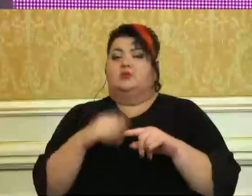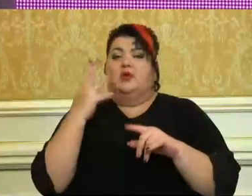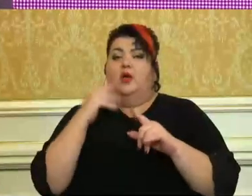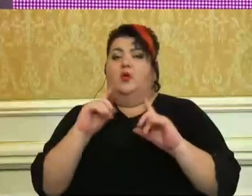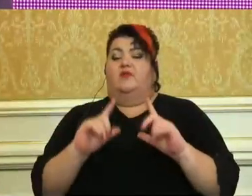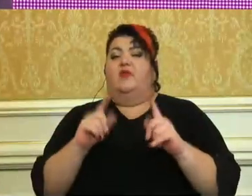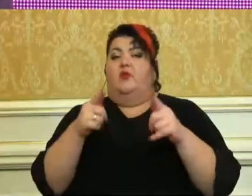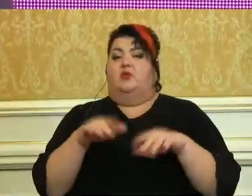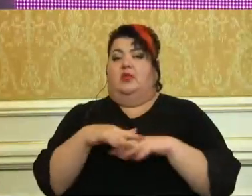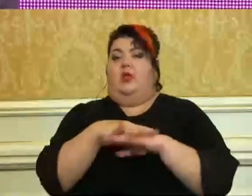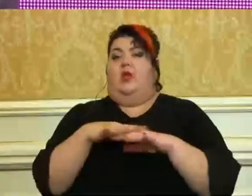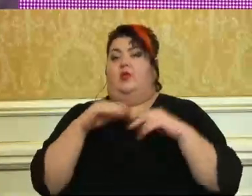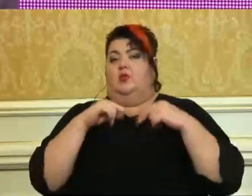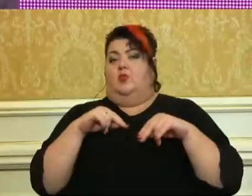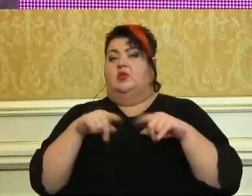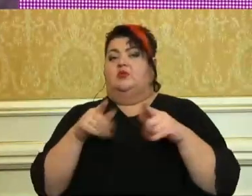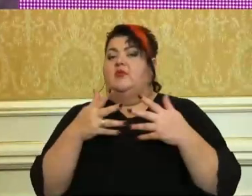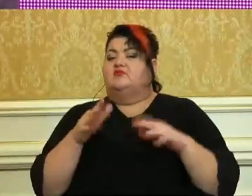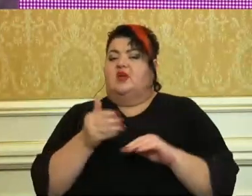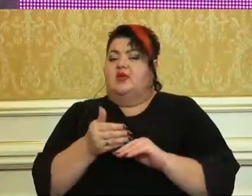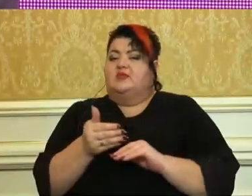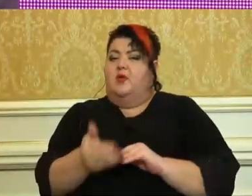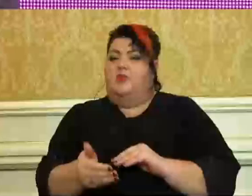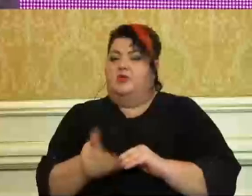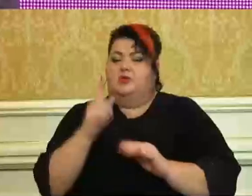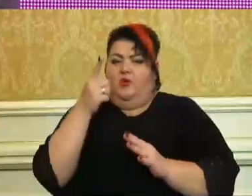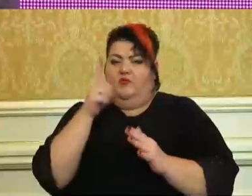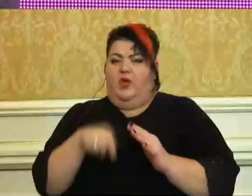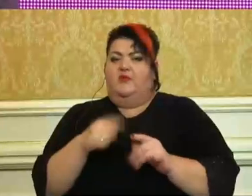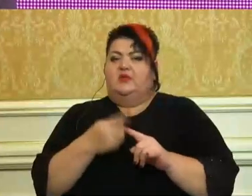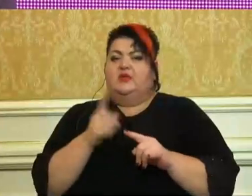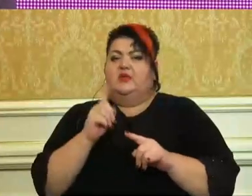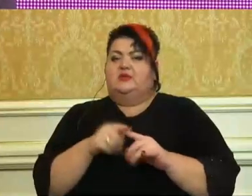Confidence is part of what is required to see some of these changes happen.